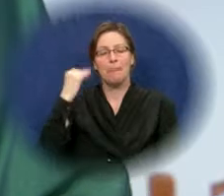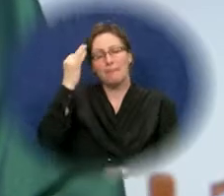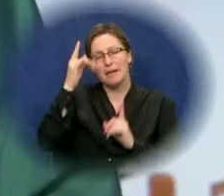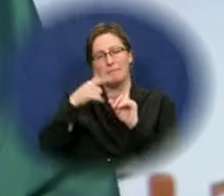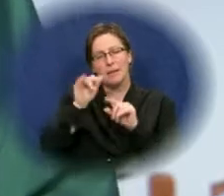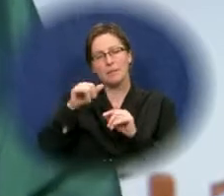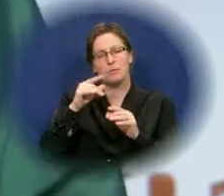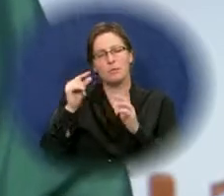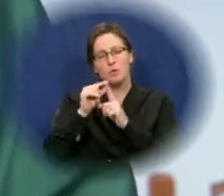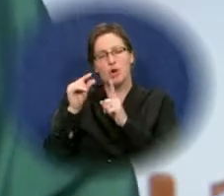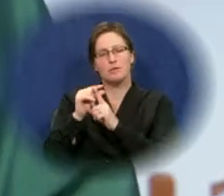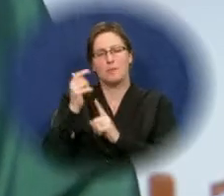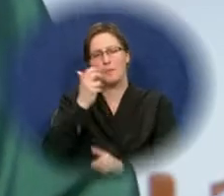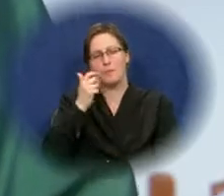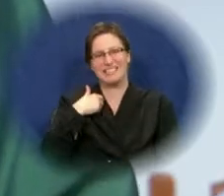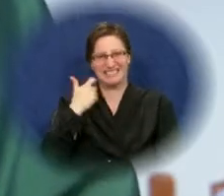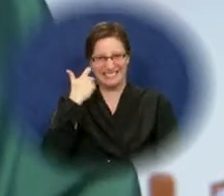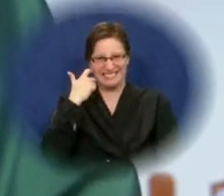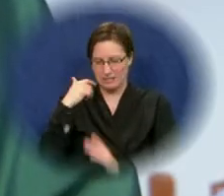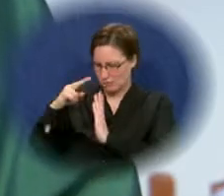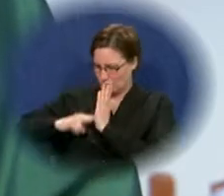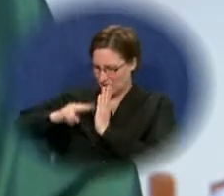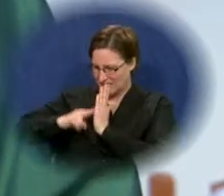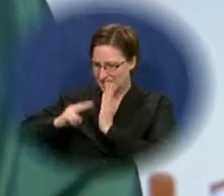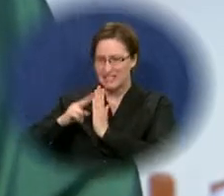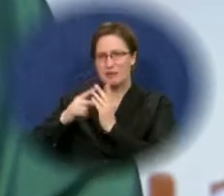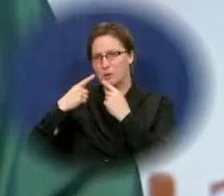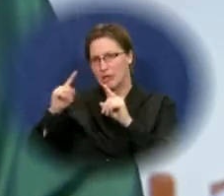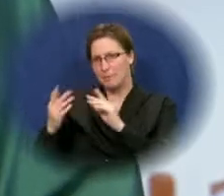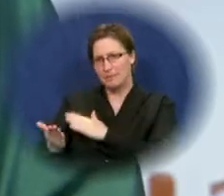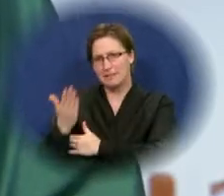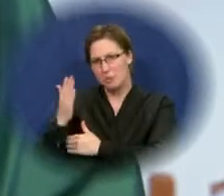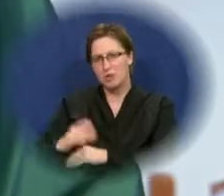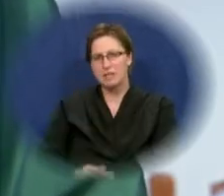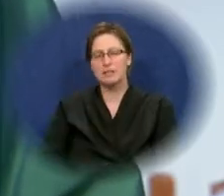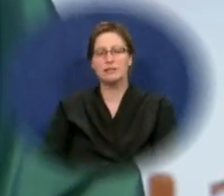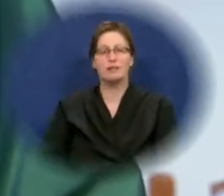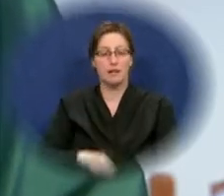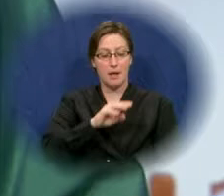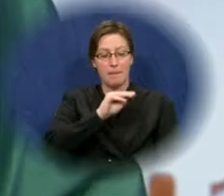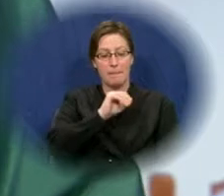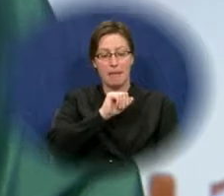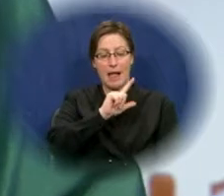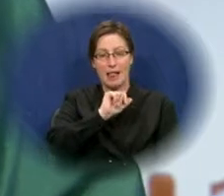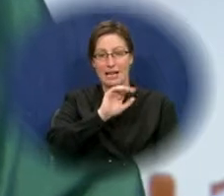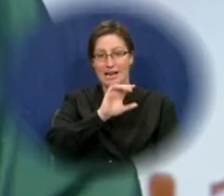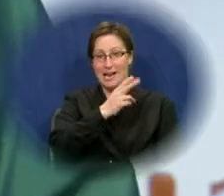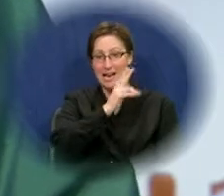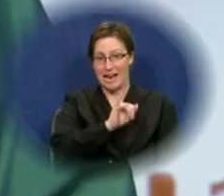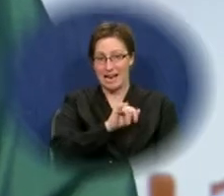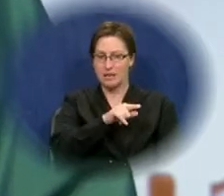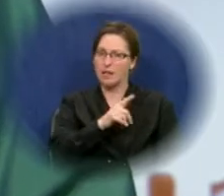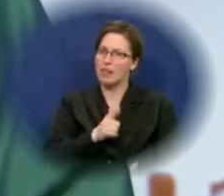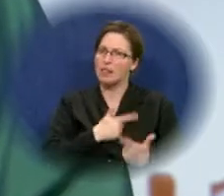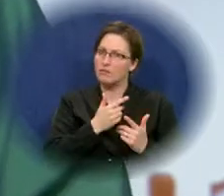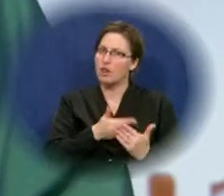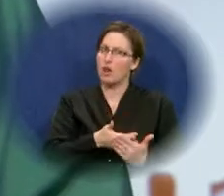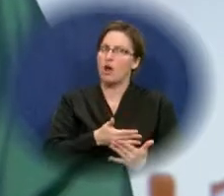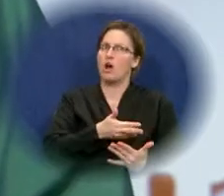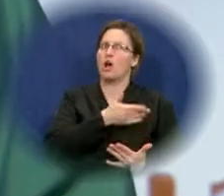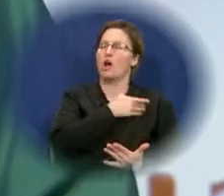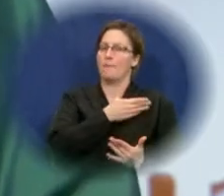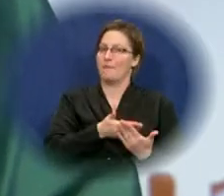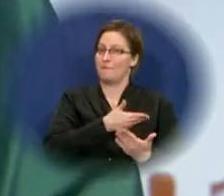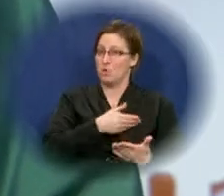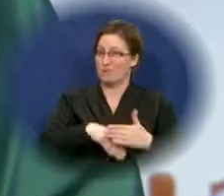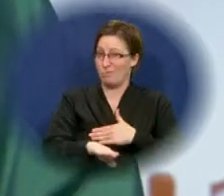and clear as we just heard these readings proclaimed this morning from Malachi, who lived quite a long time before Jesus was